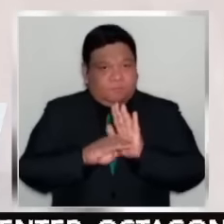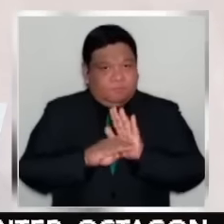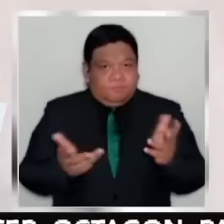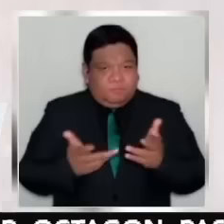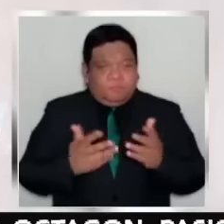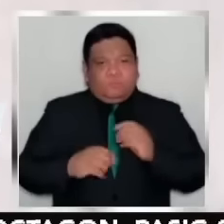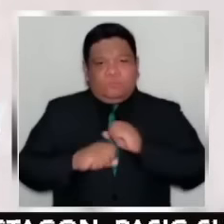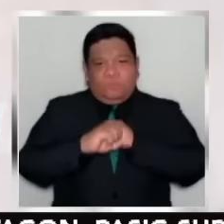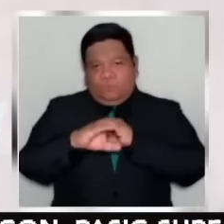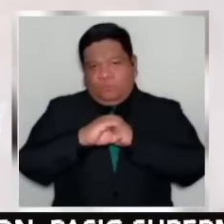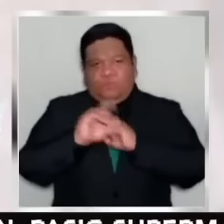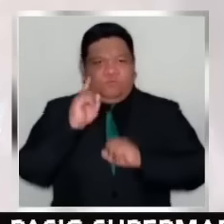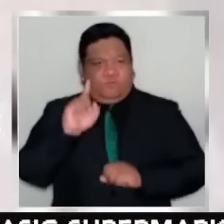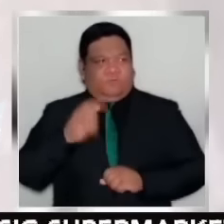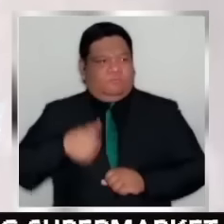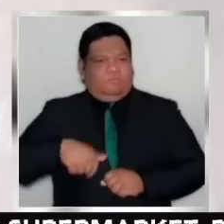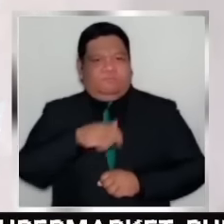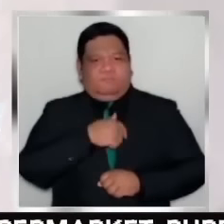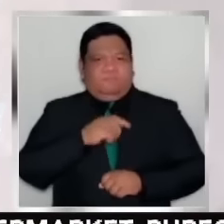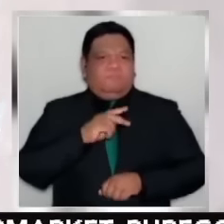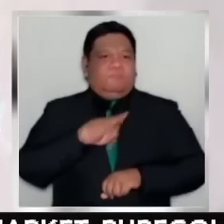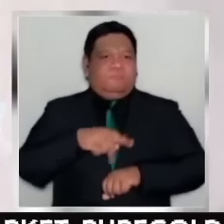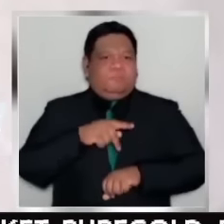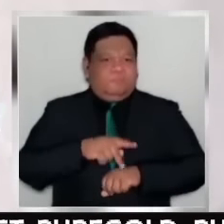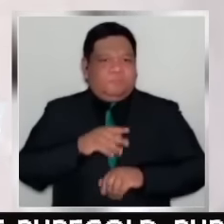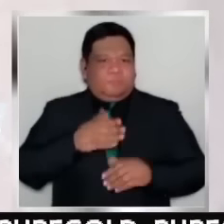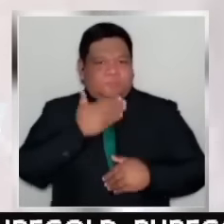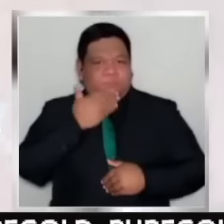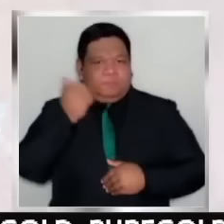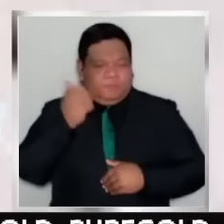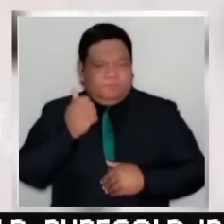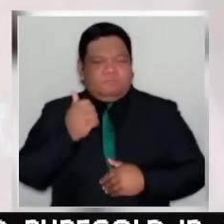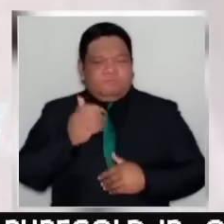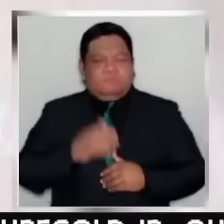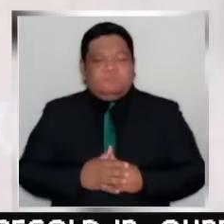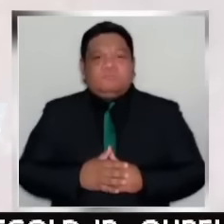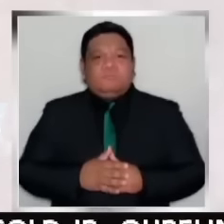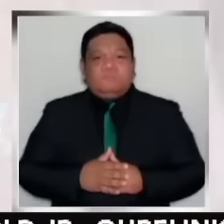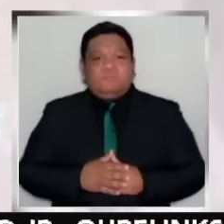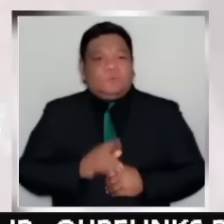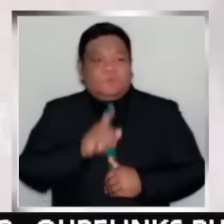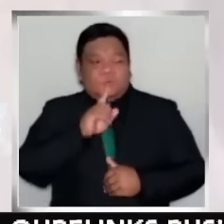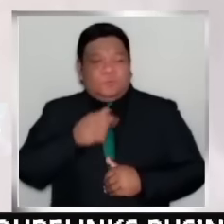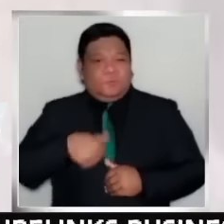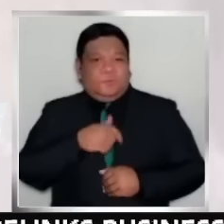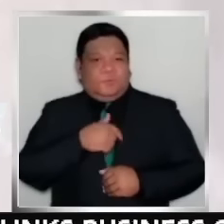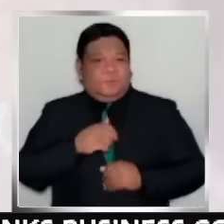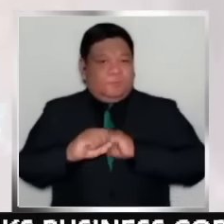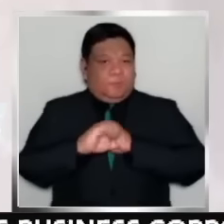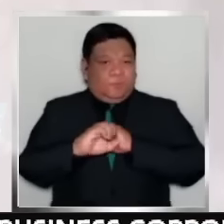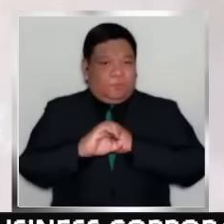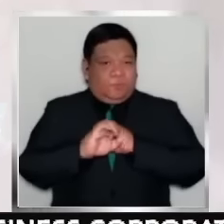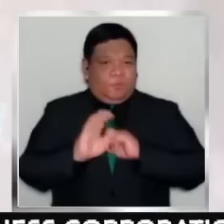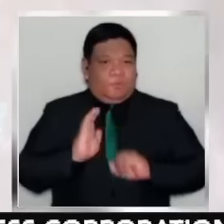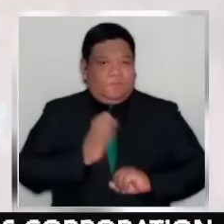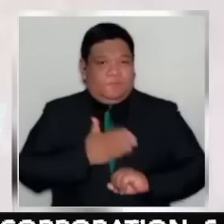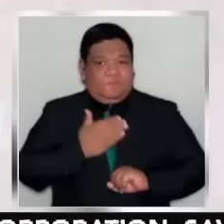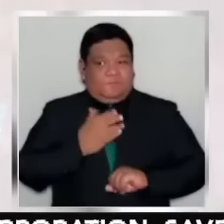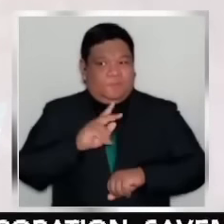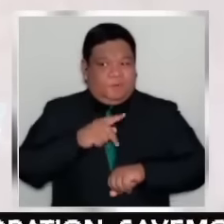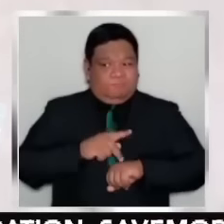national interest. Now, the promotion of our national interests include the defense of our